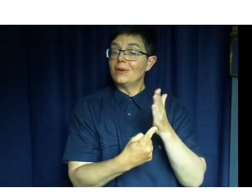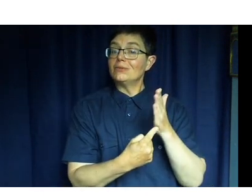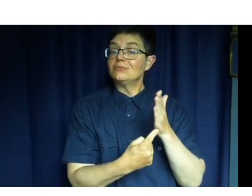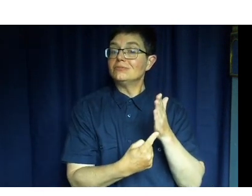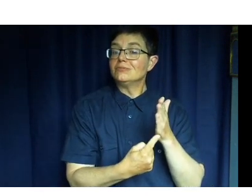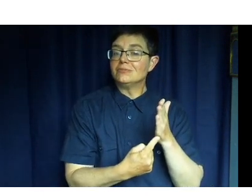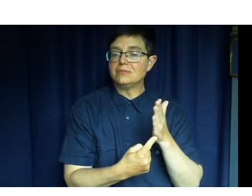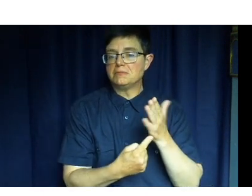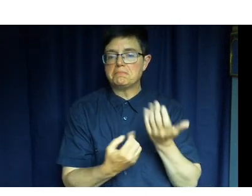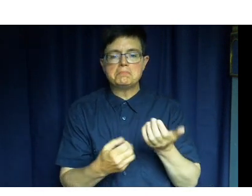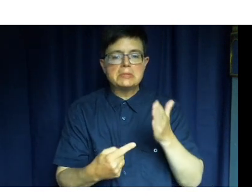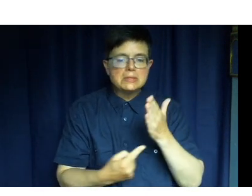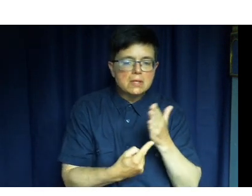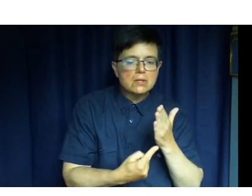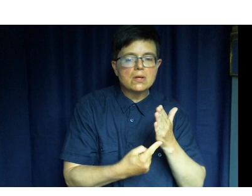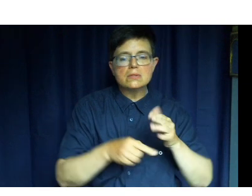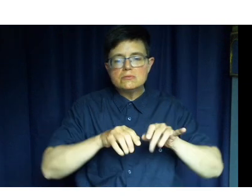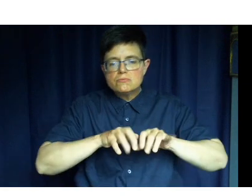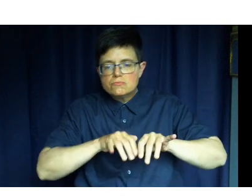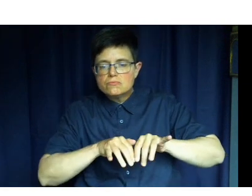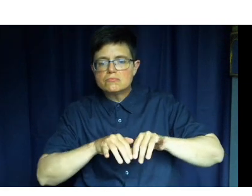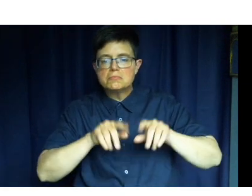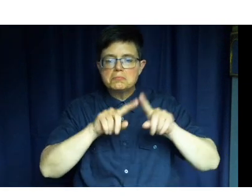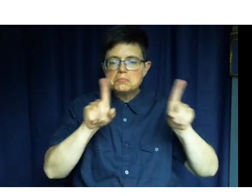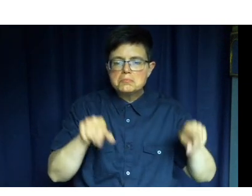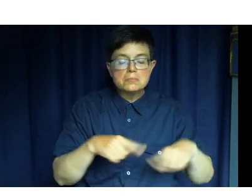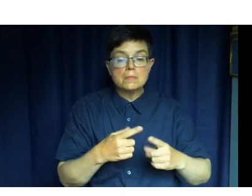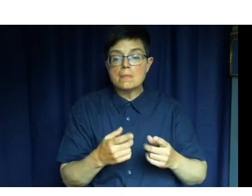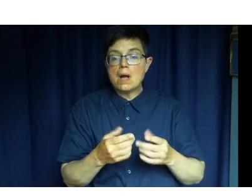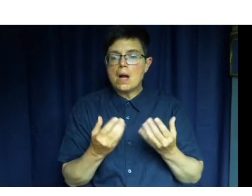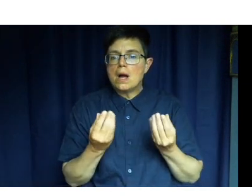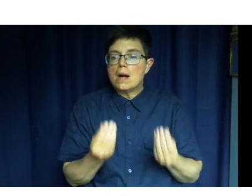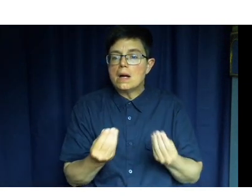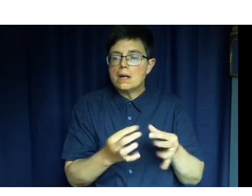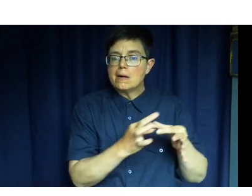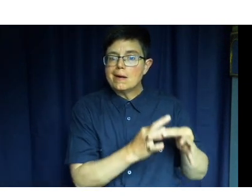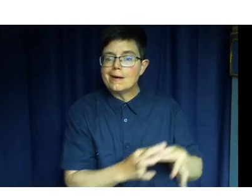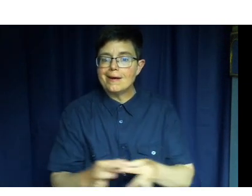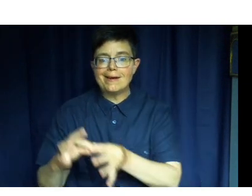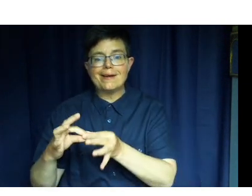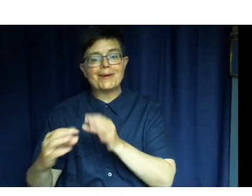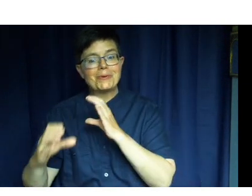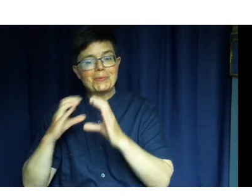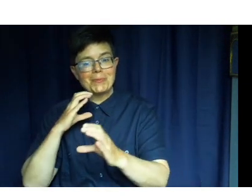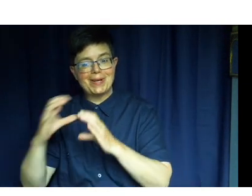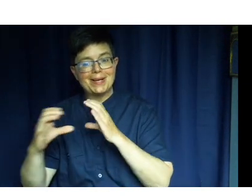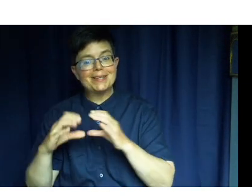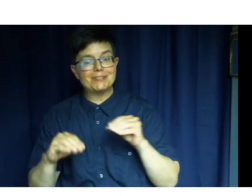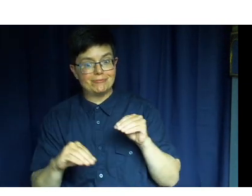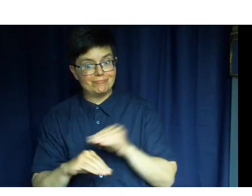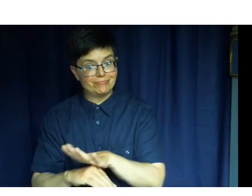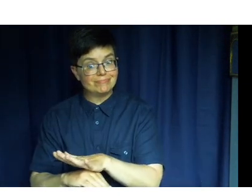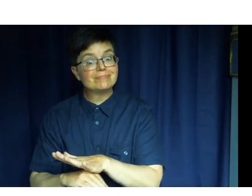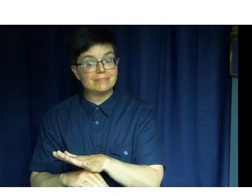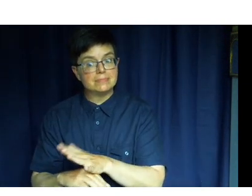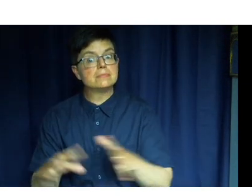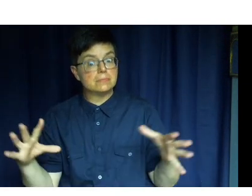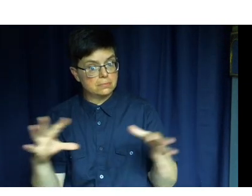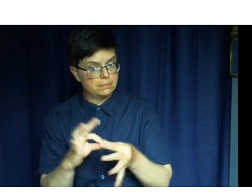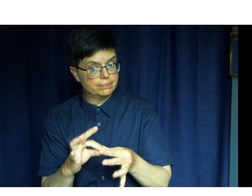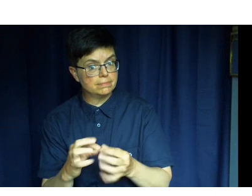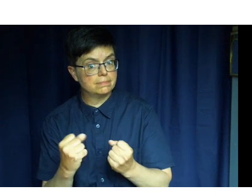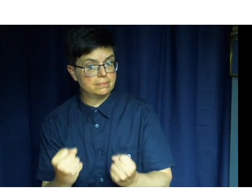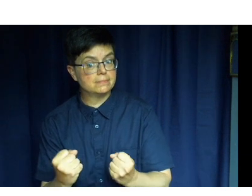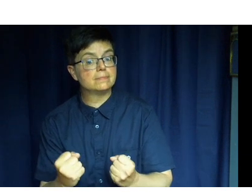variable like assistive technology and how it influences a component of participation, such as our ability